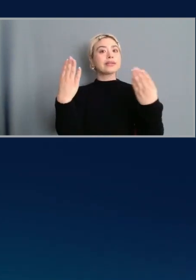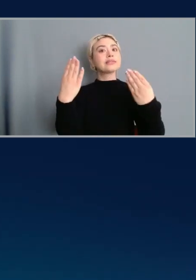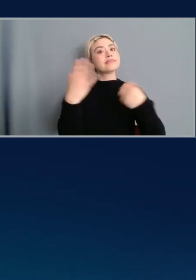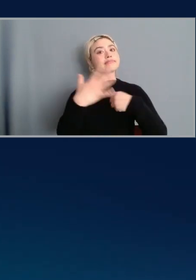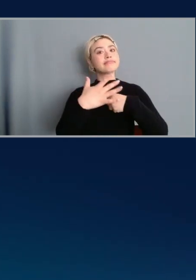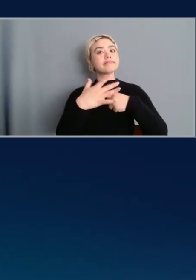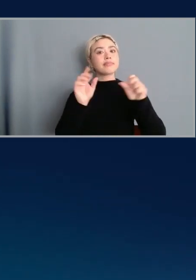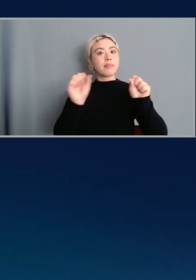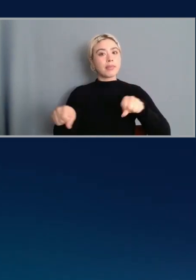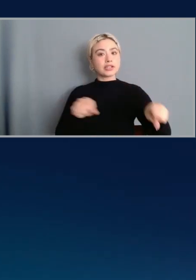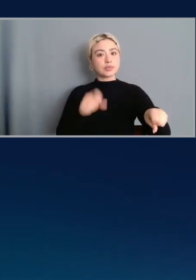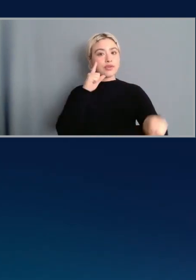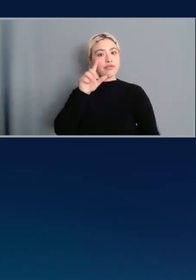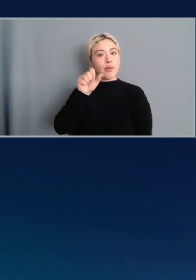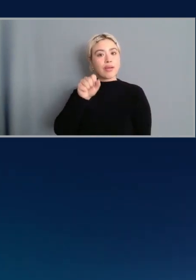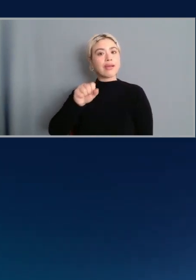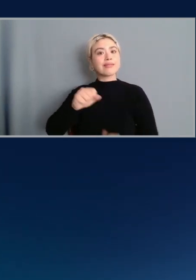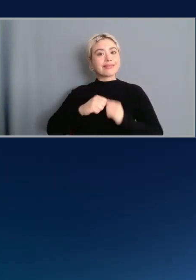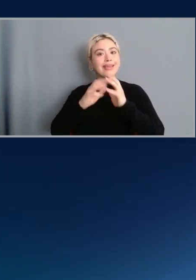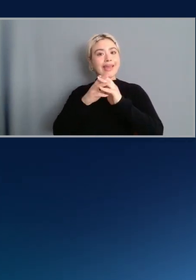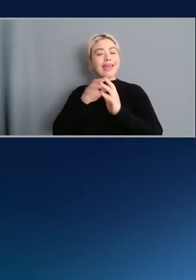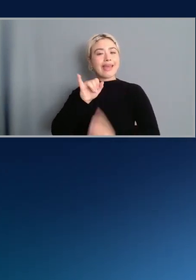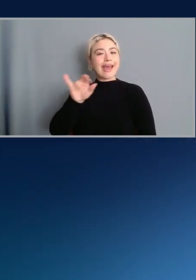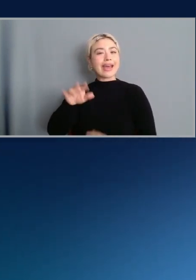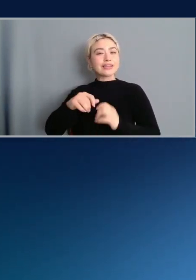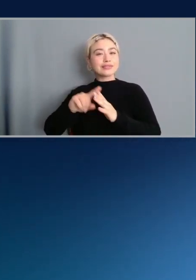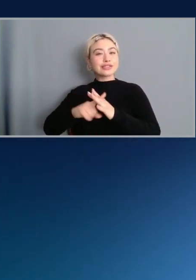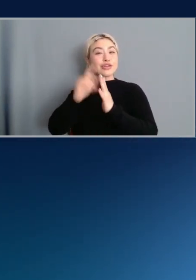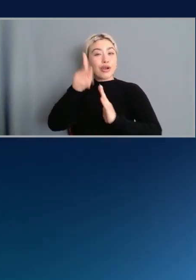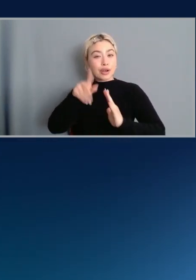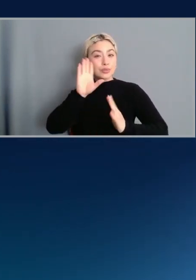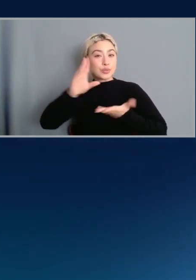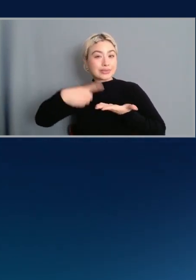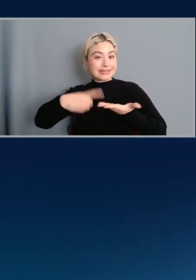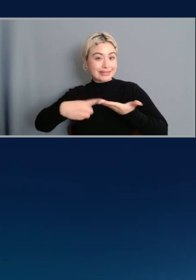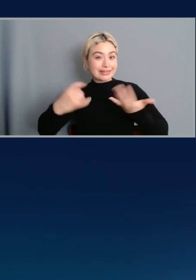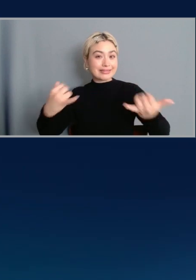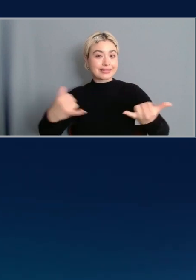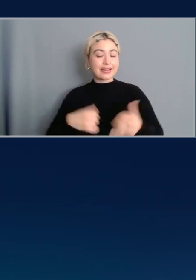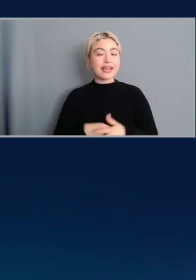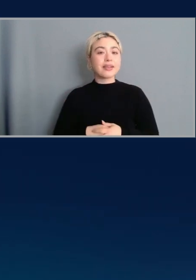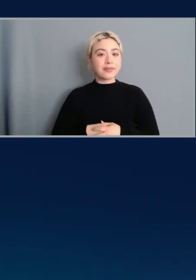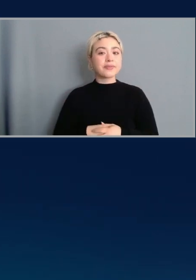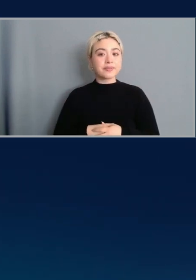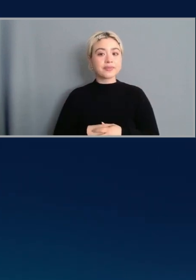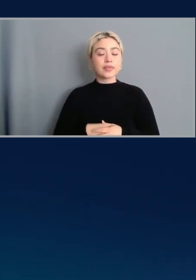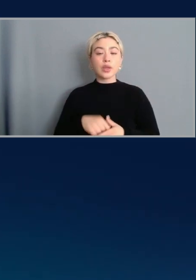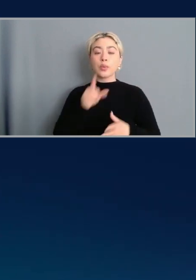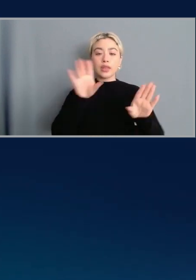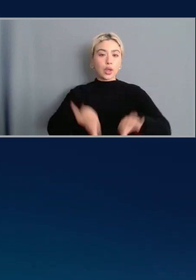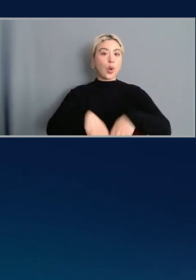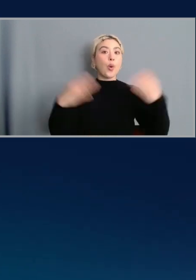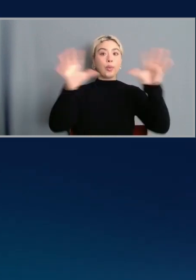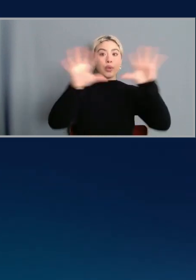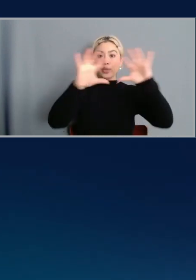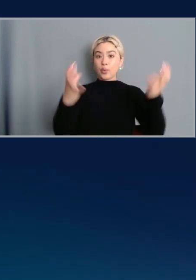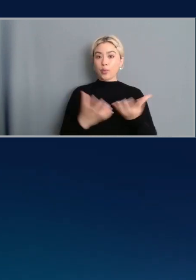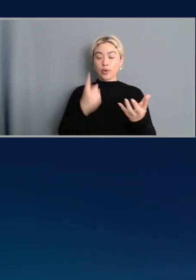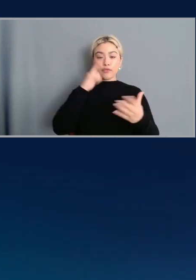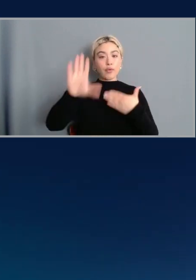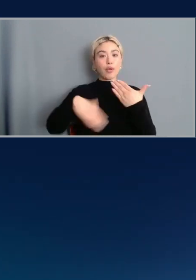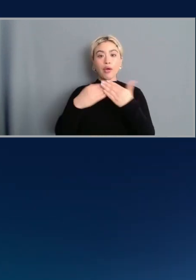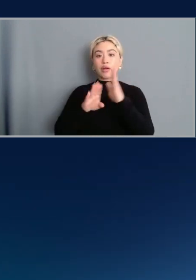AI startups that we are going to talk about today, which opened the world to all the developers, not just machine learning